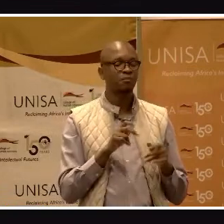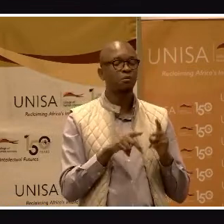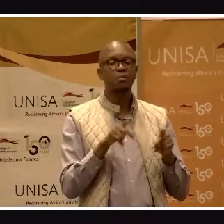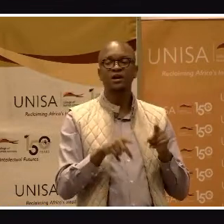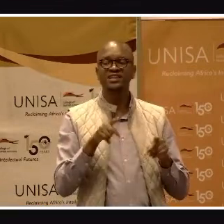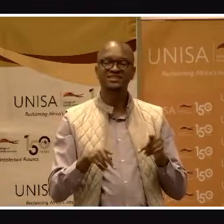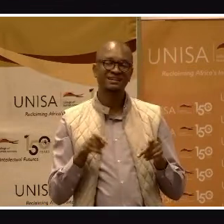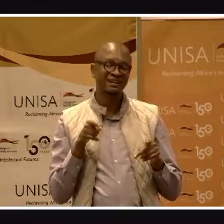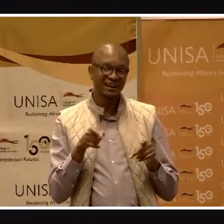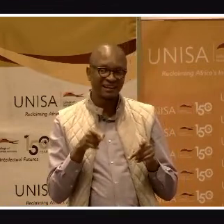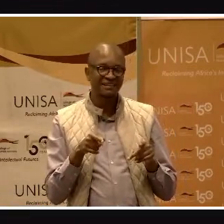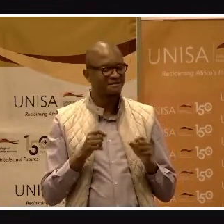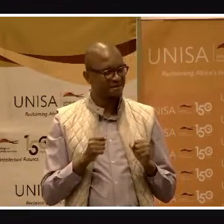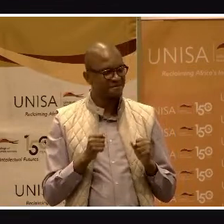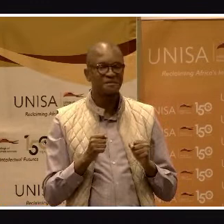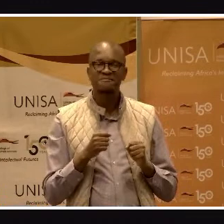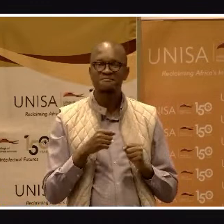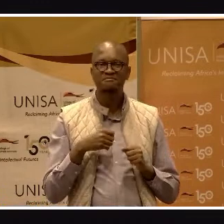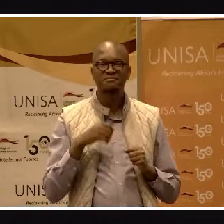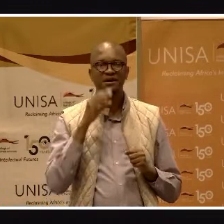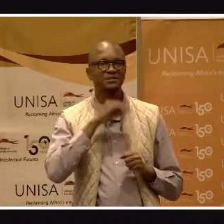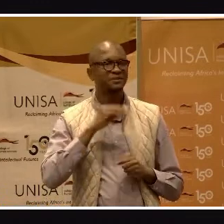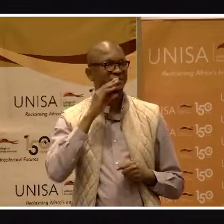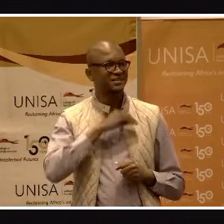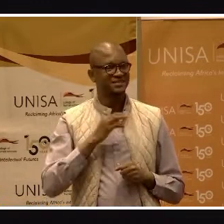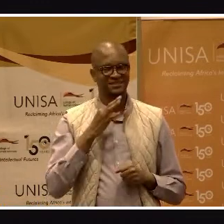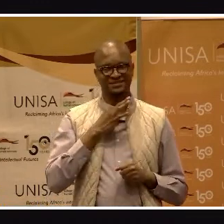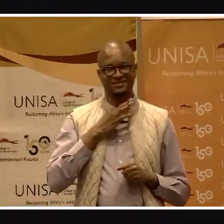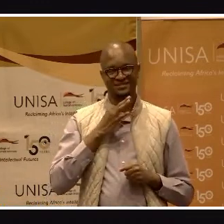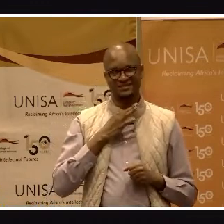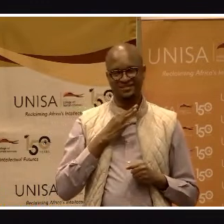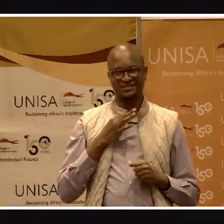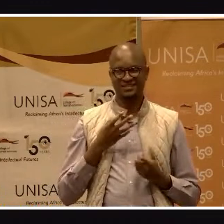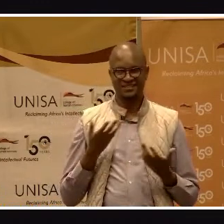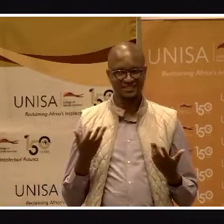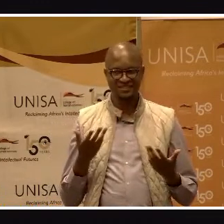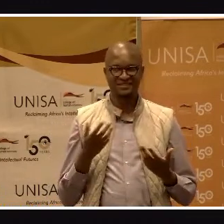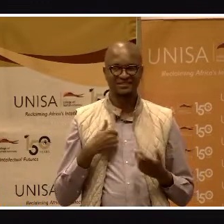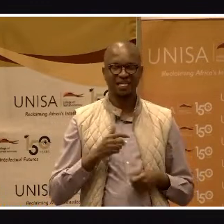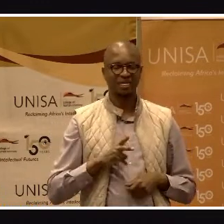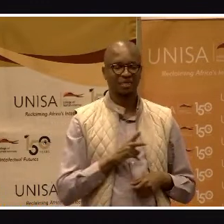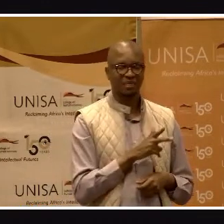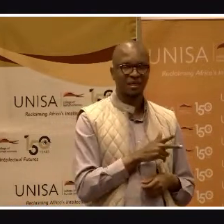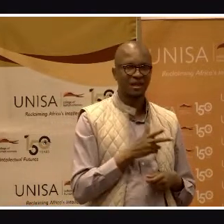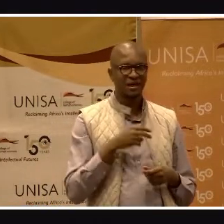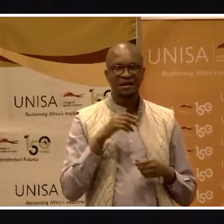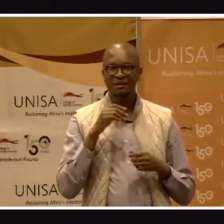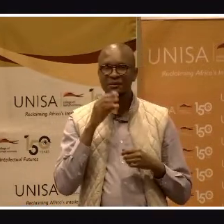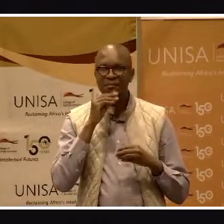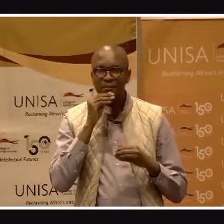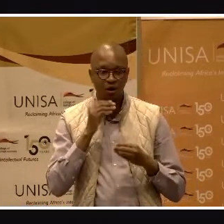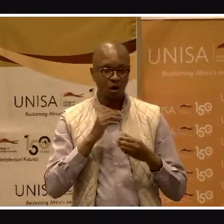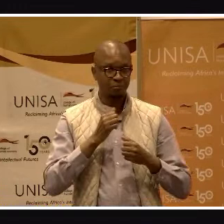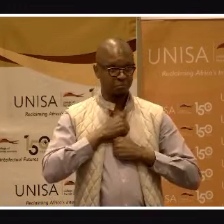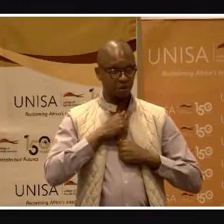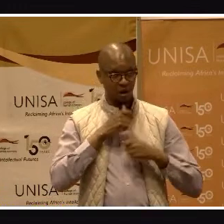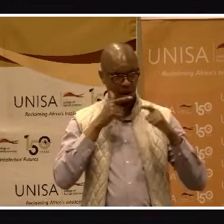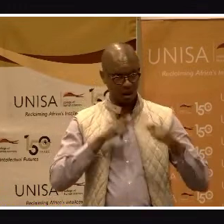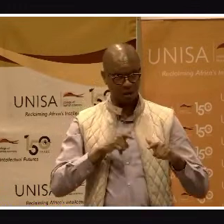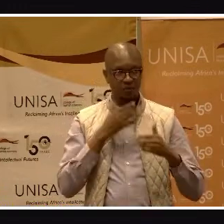public dialogue as a result of the extinction of several indigenous languages. What are the